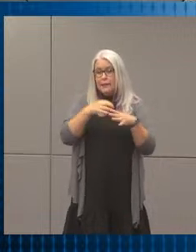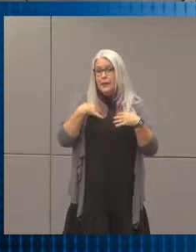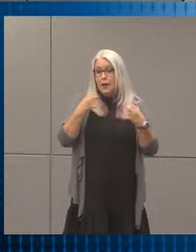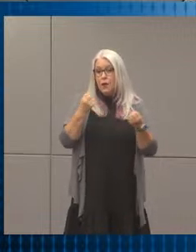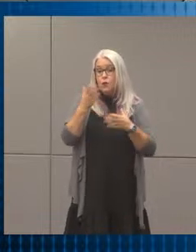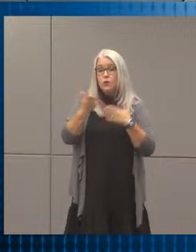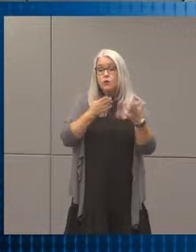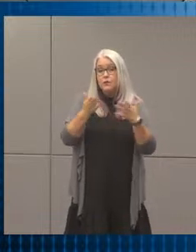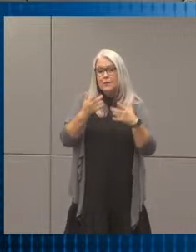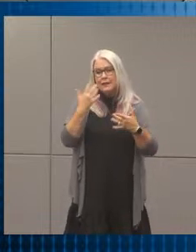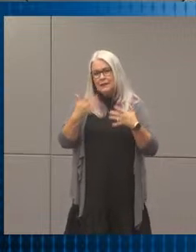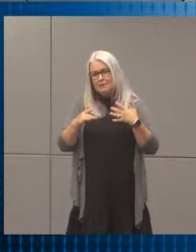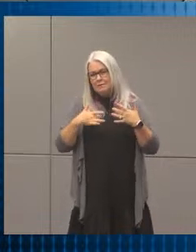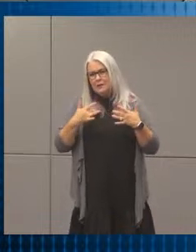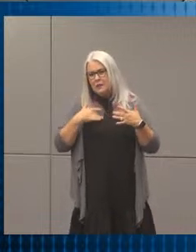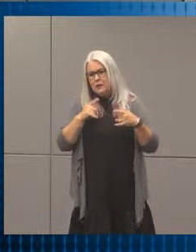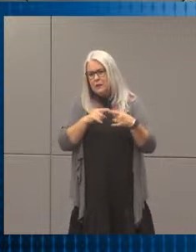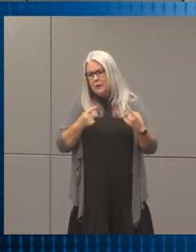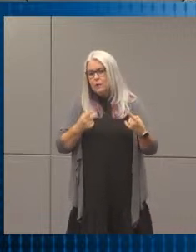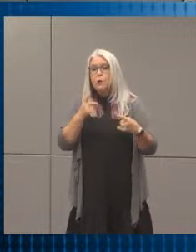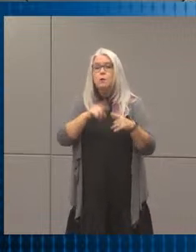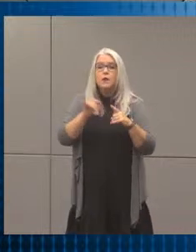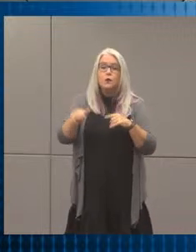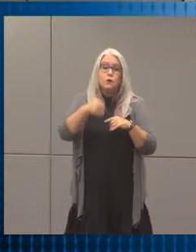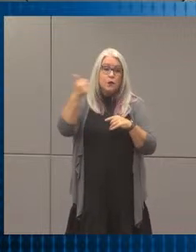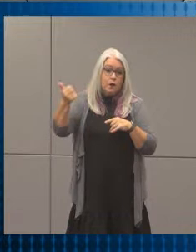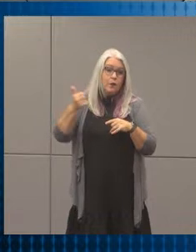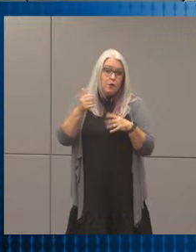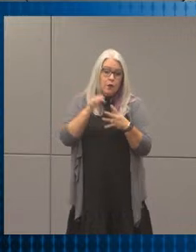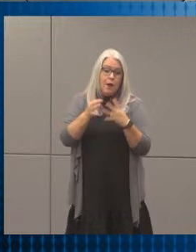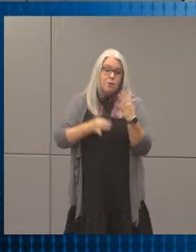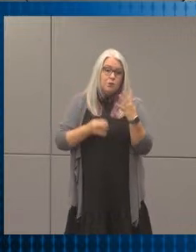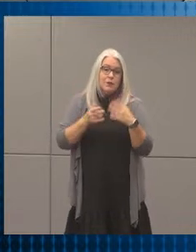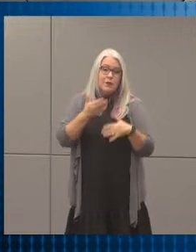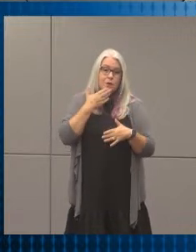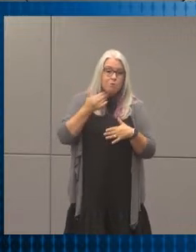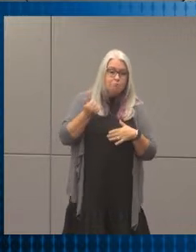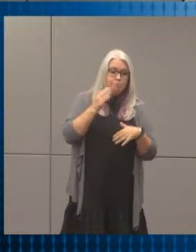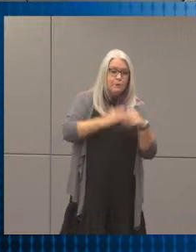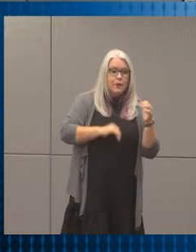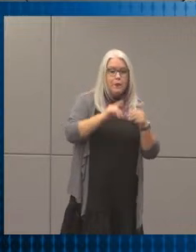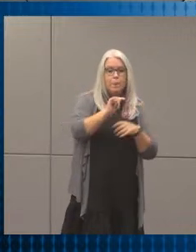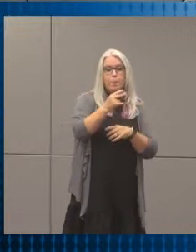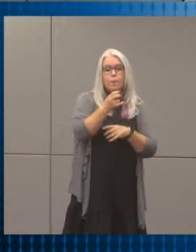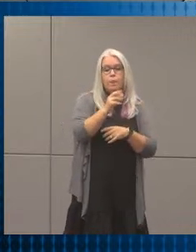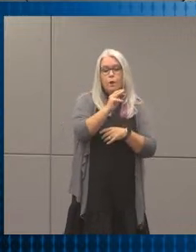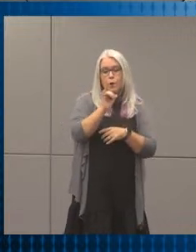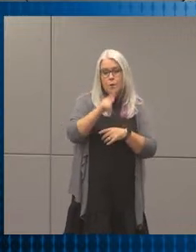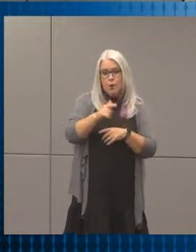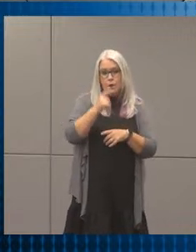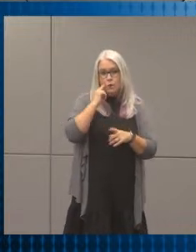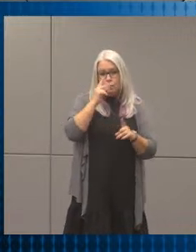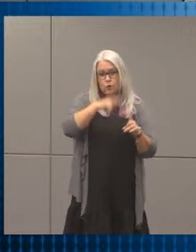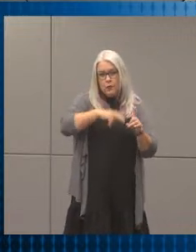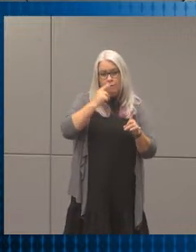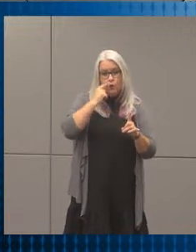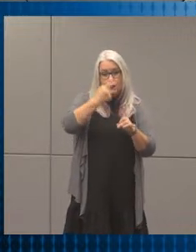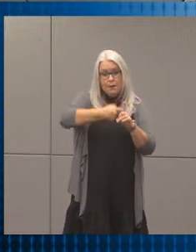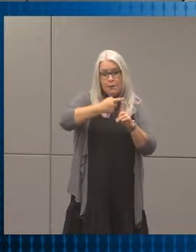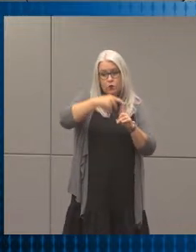actually there are other methods that are even more accurate than the thermal. We will continue, though, to